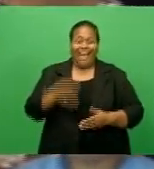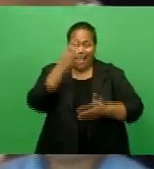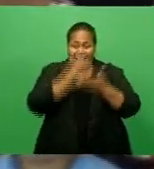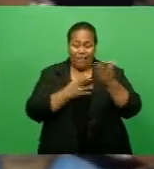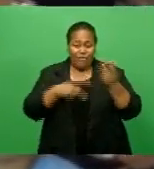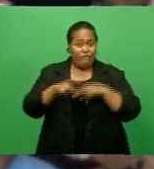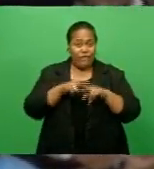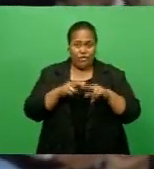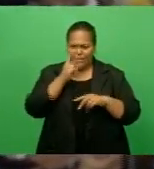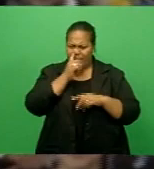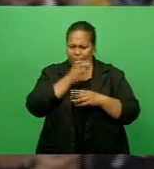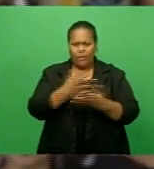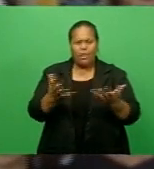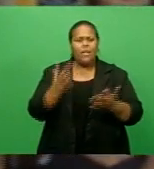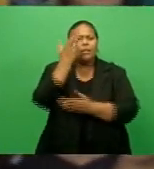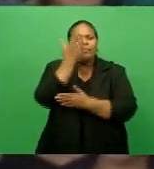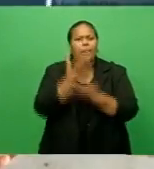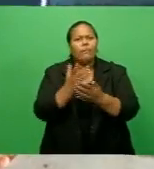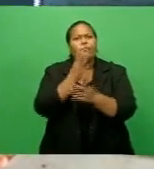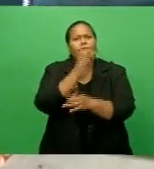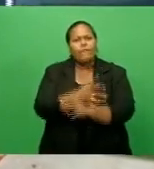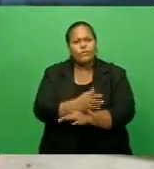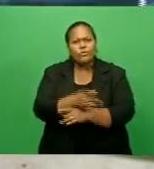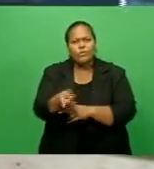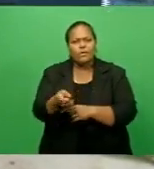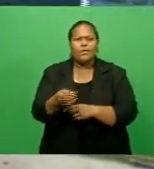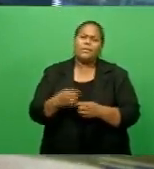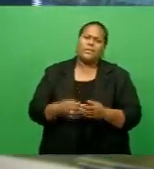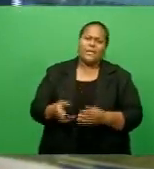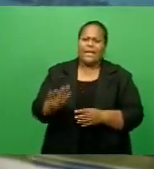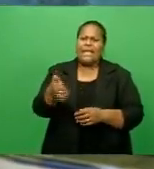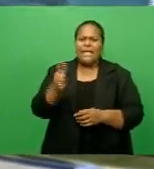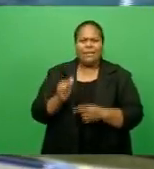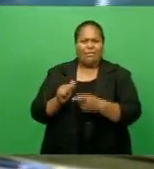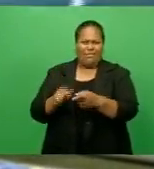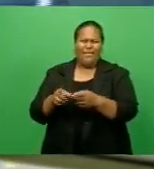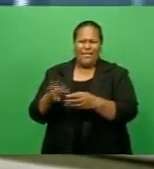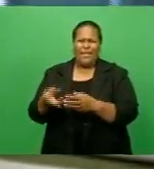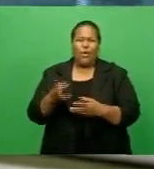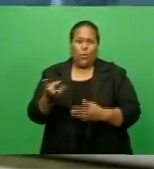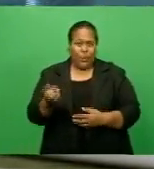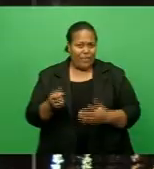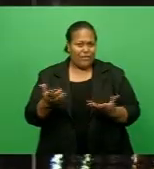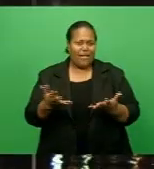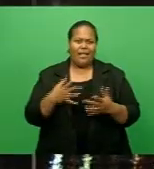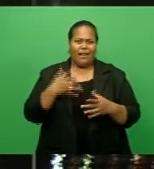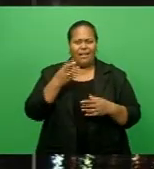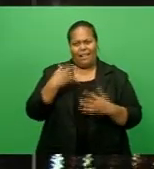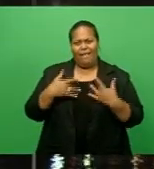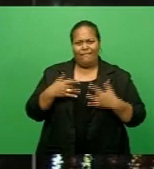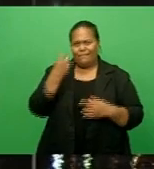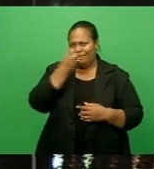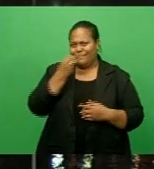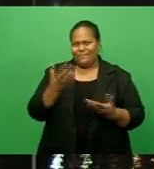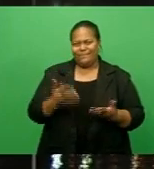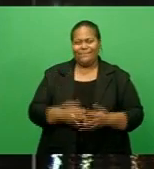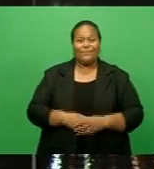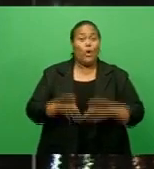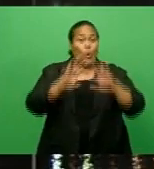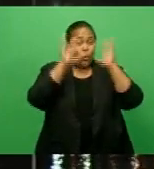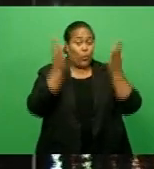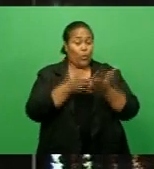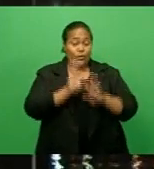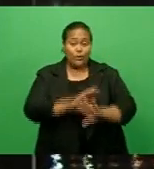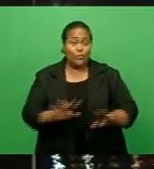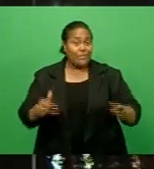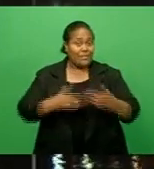on fish as a source of income and livelihood. Venina Rakautonga, FBC News. World Children's Day was marked with the